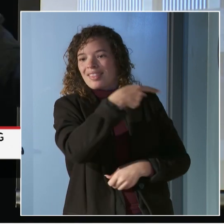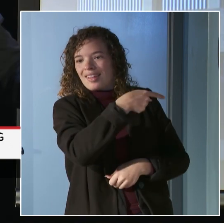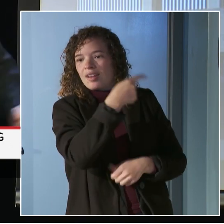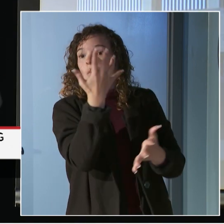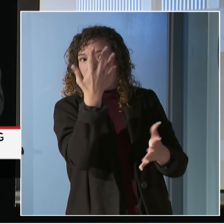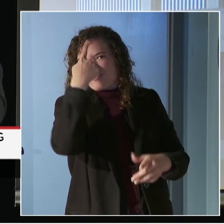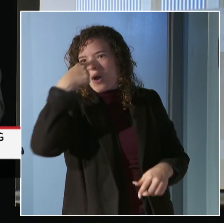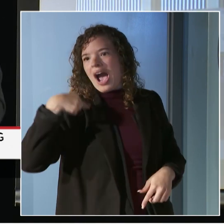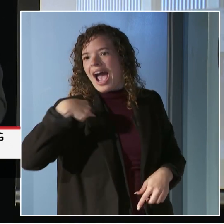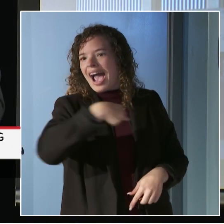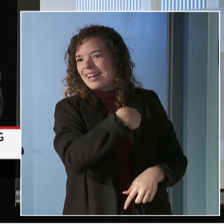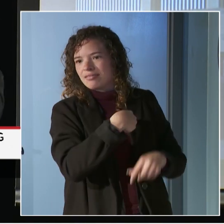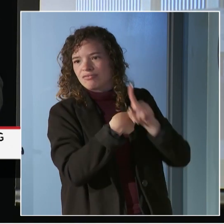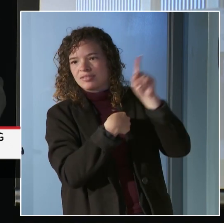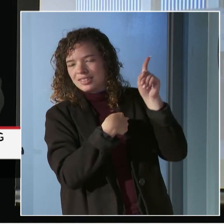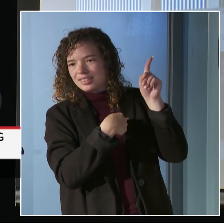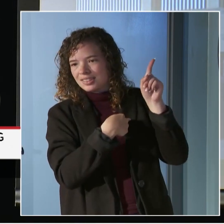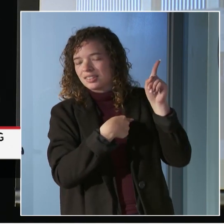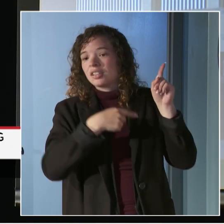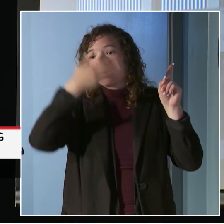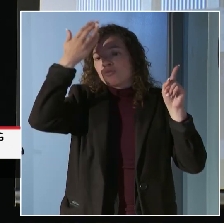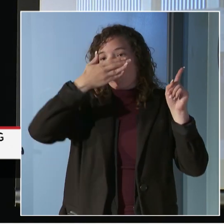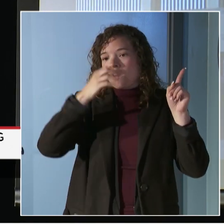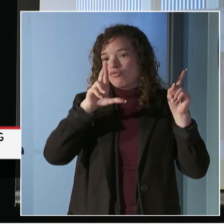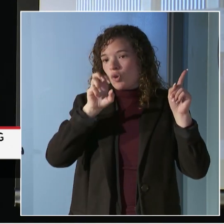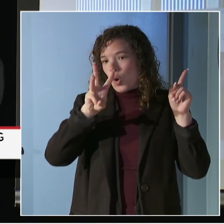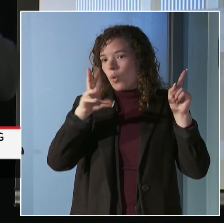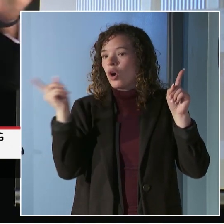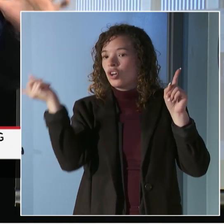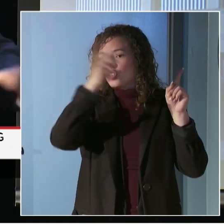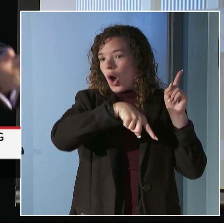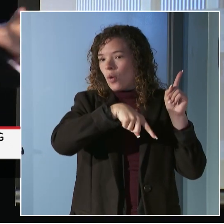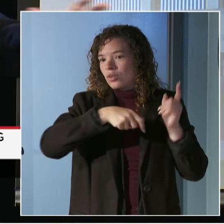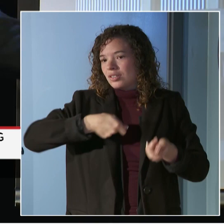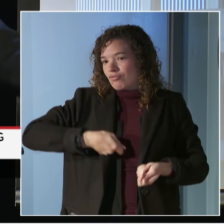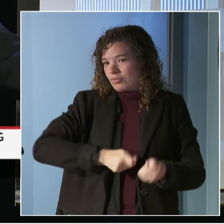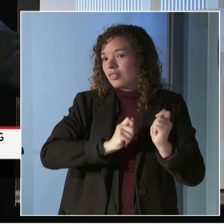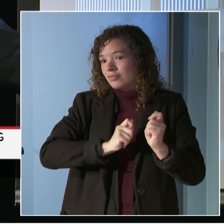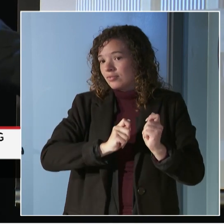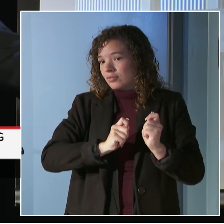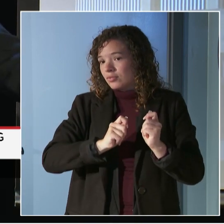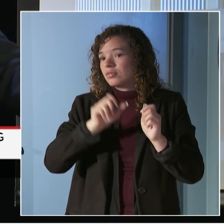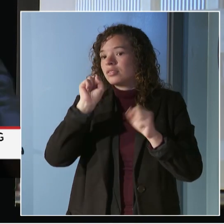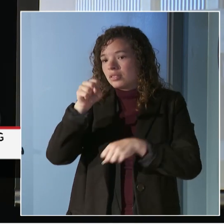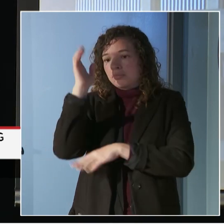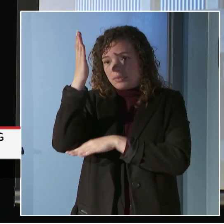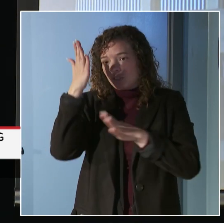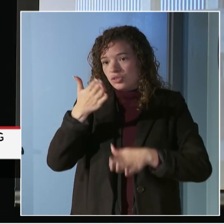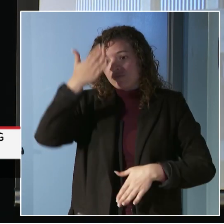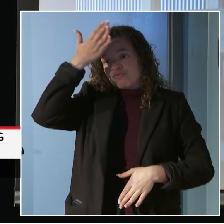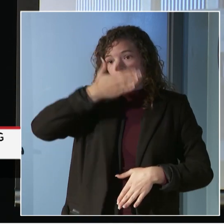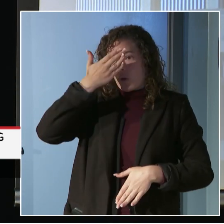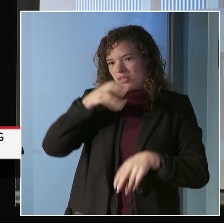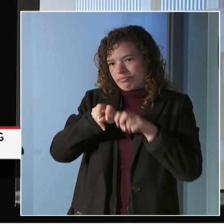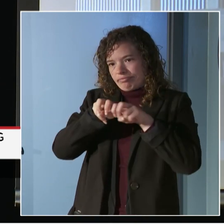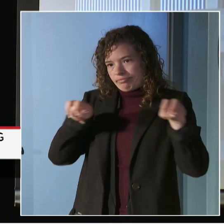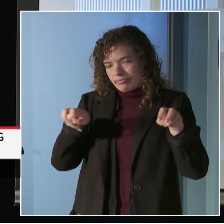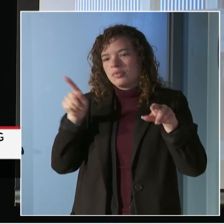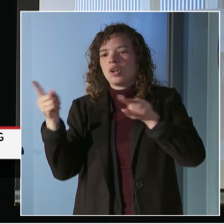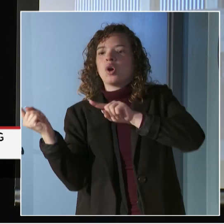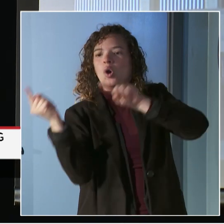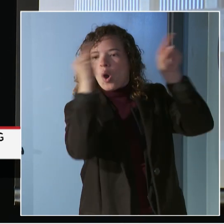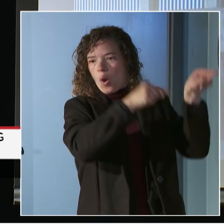on the front row, we need you to get up there with a shovel in your hand. So let's let speakers in the front row go first, and then file out as